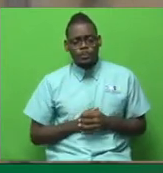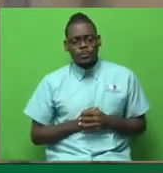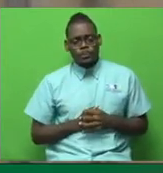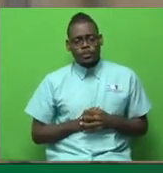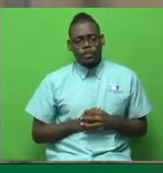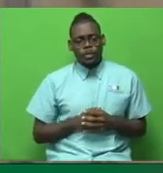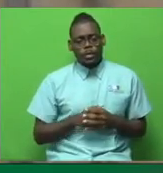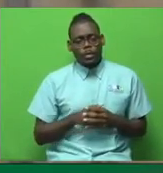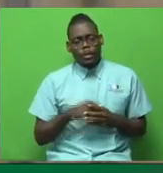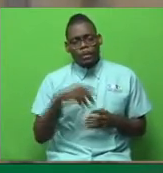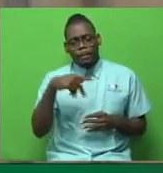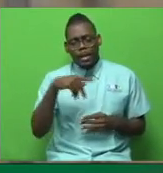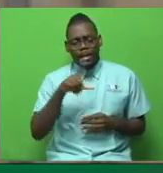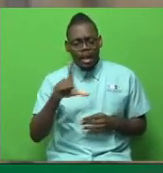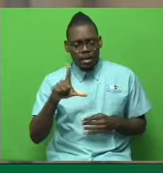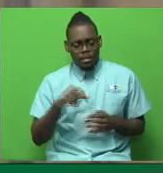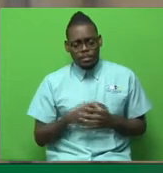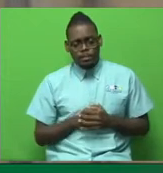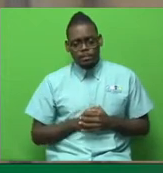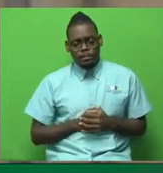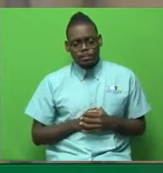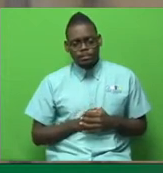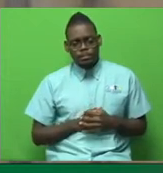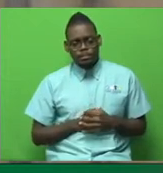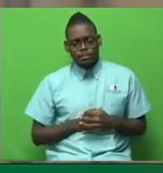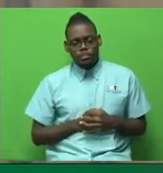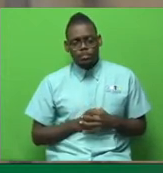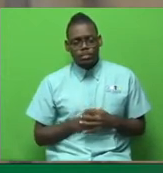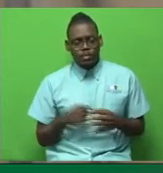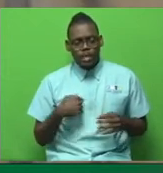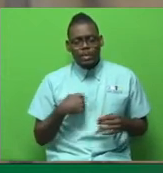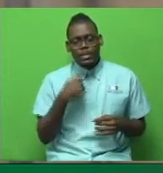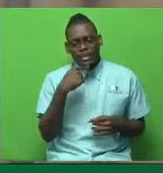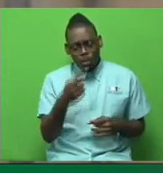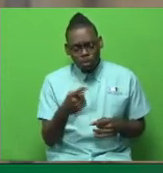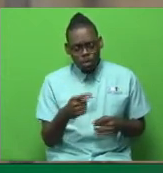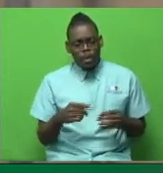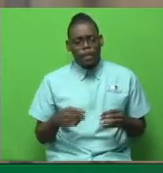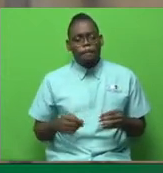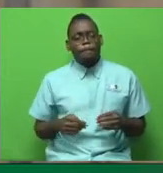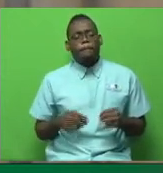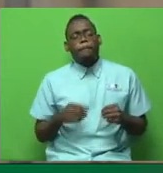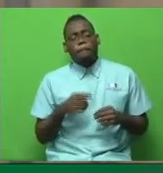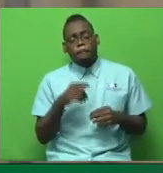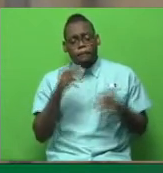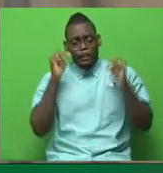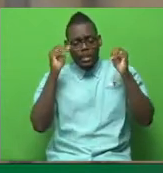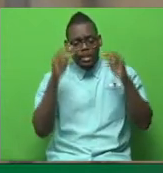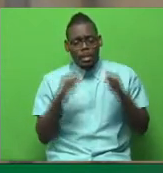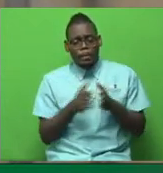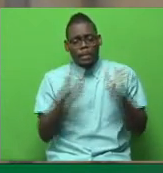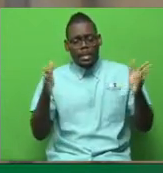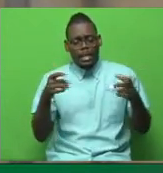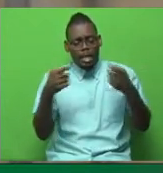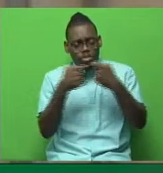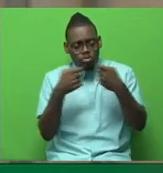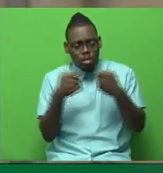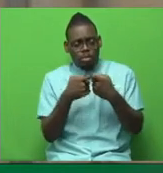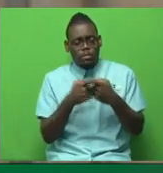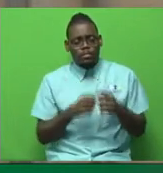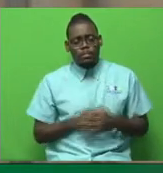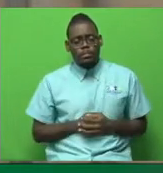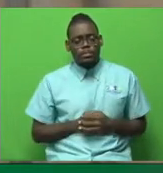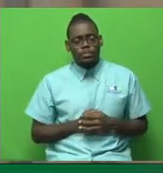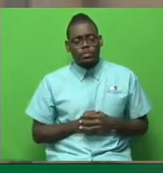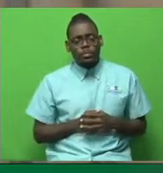Valley luengo Village I want to assure you that the minister of Public Utilities has been working with us and we expect to get some